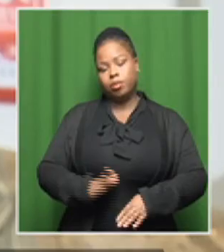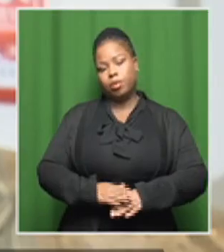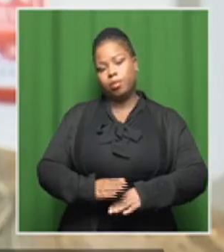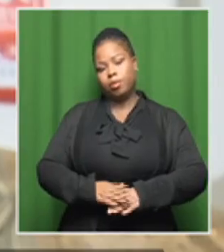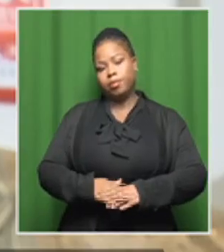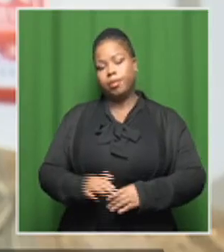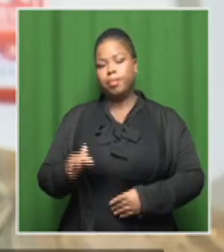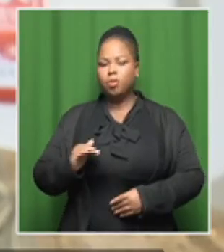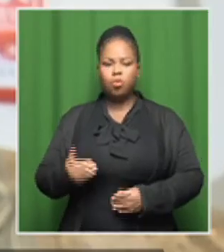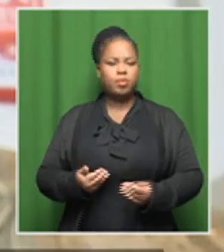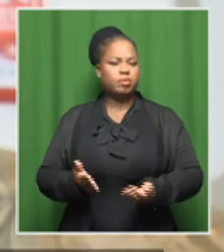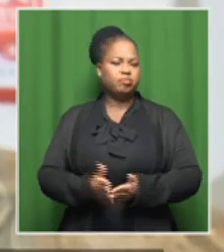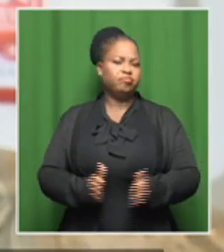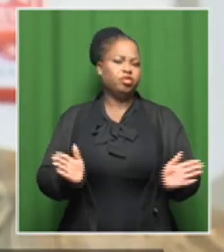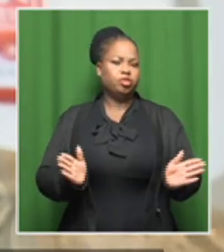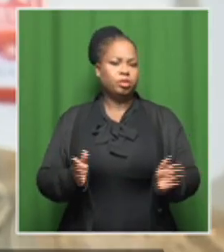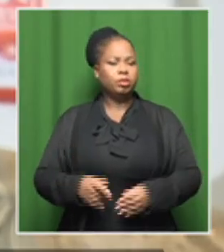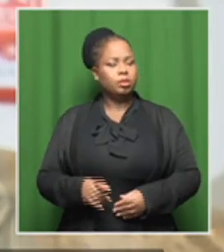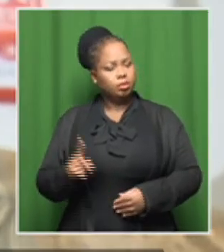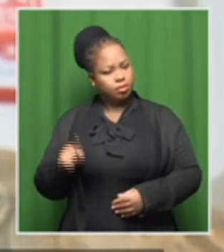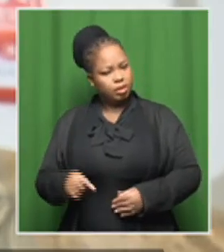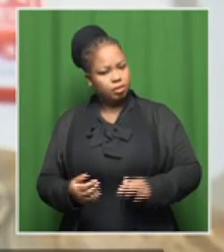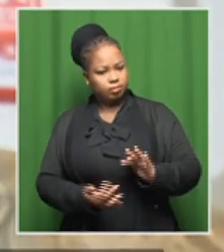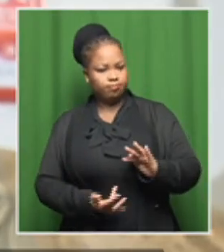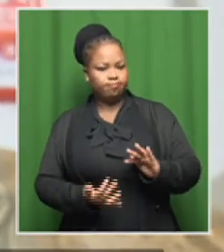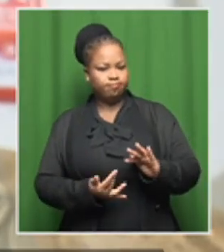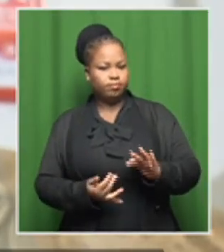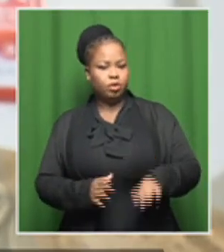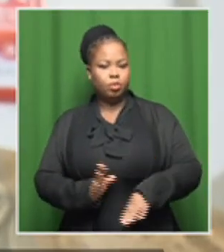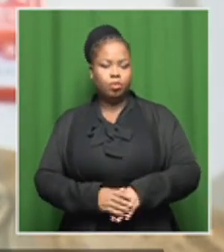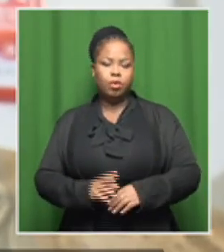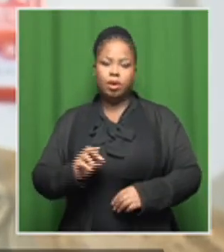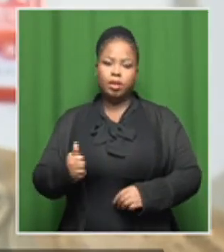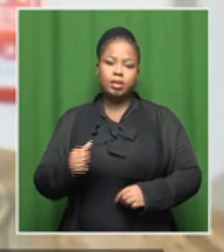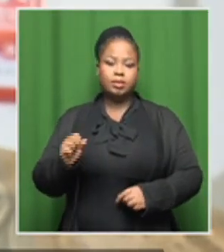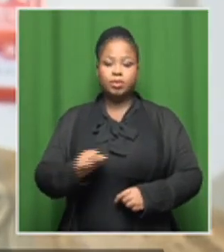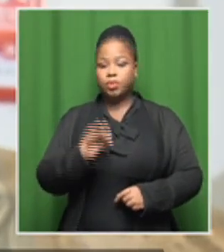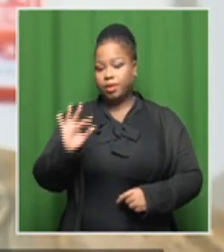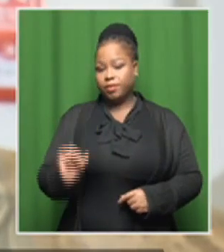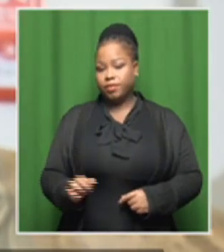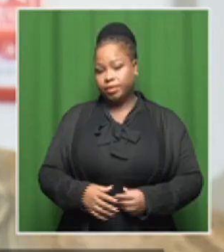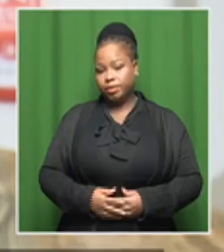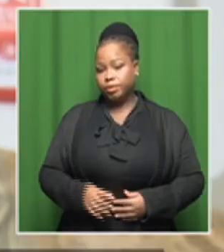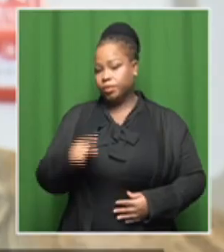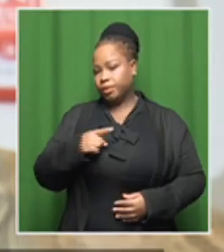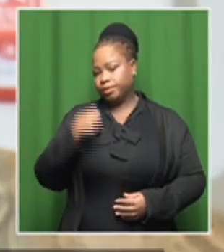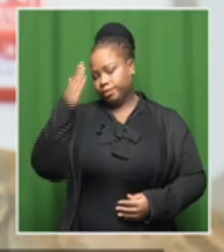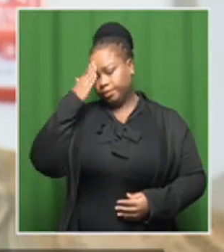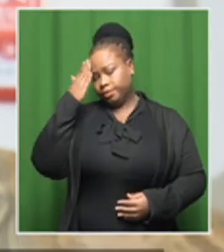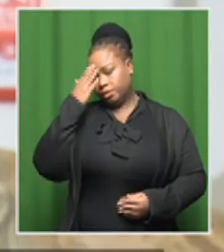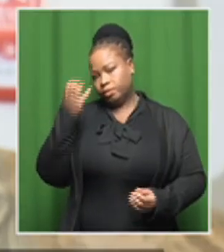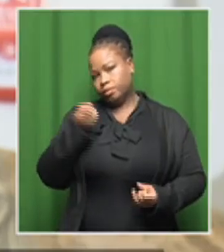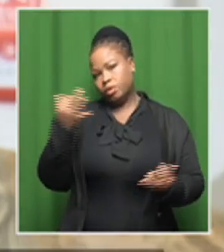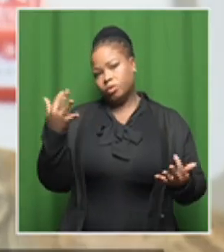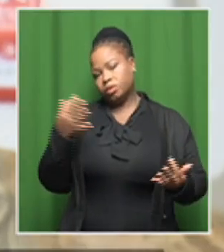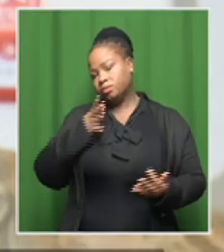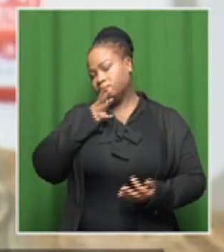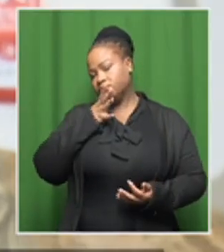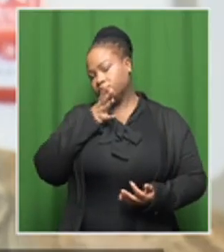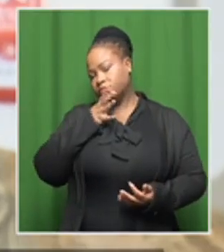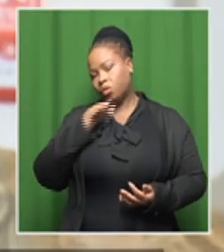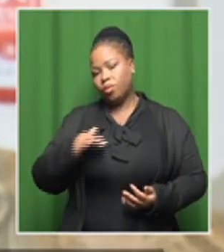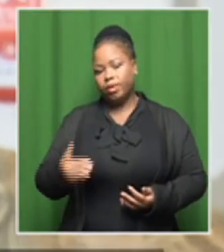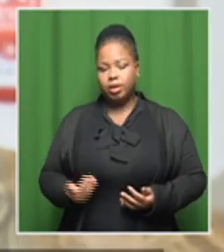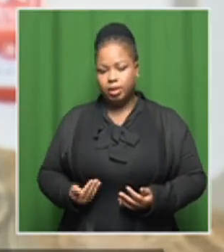and women in general, to also inspire lots of South Africans. By the way, we know that women are in majority in this country,